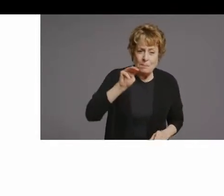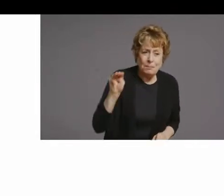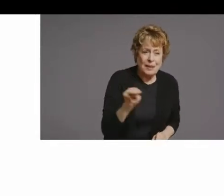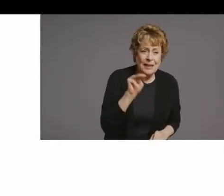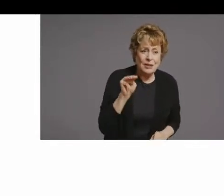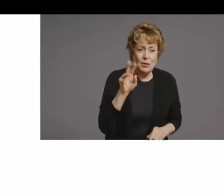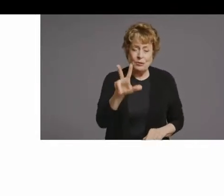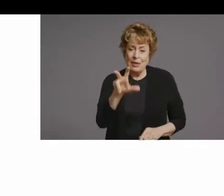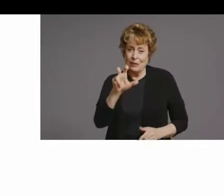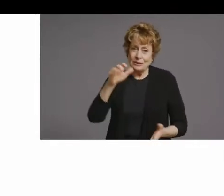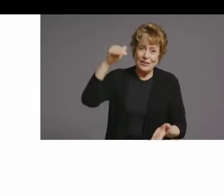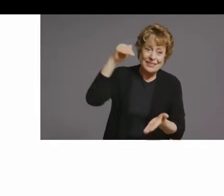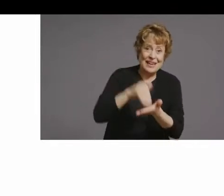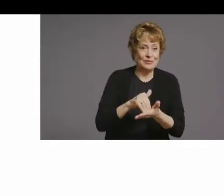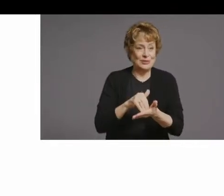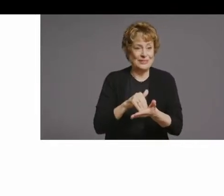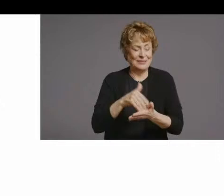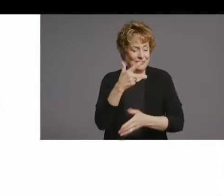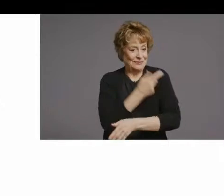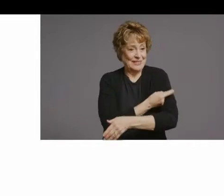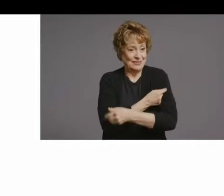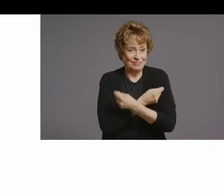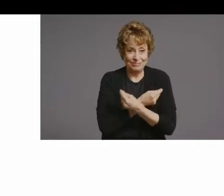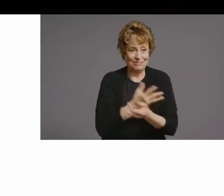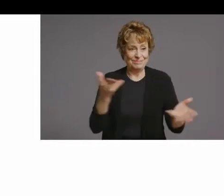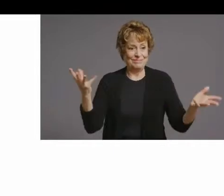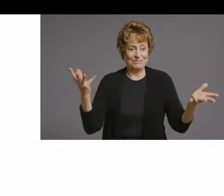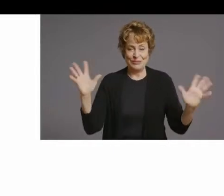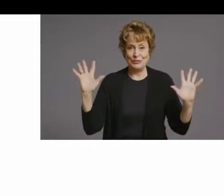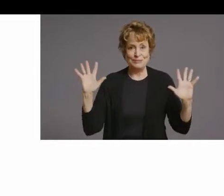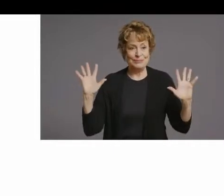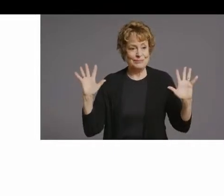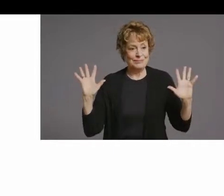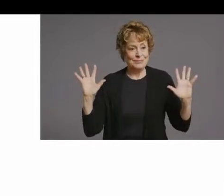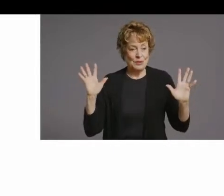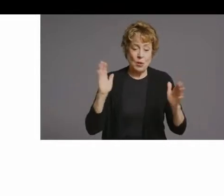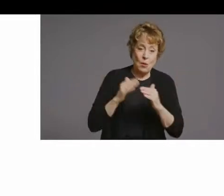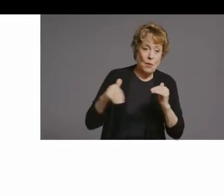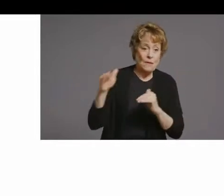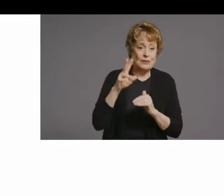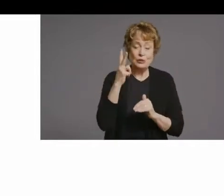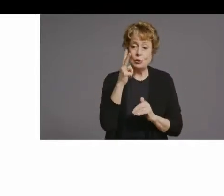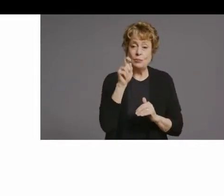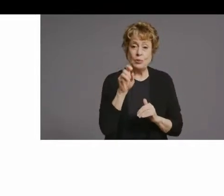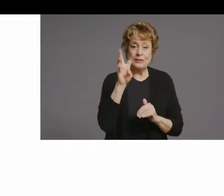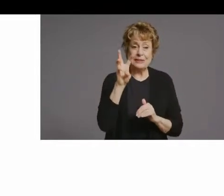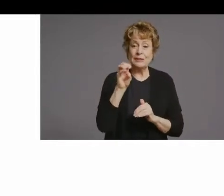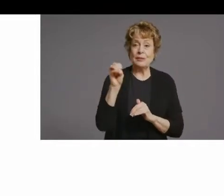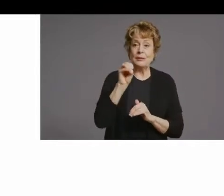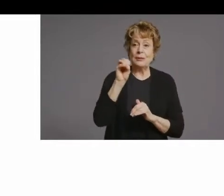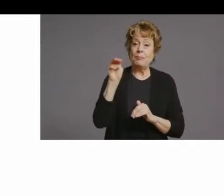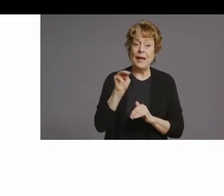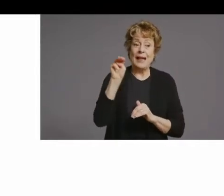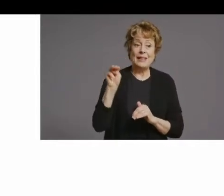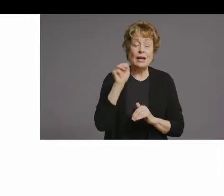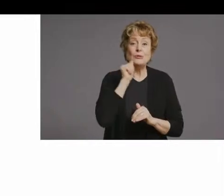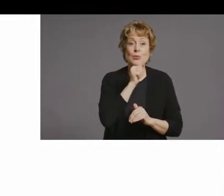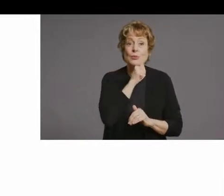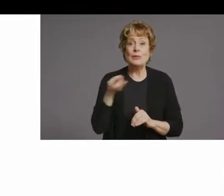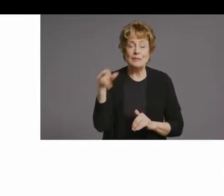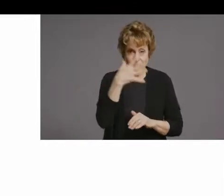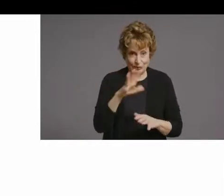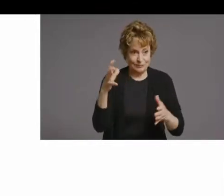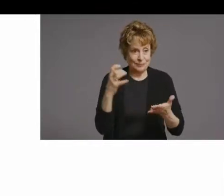4,300,000 administered. We've had over 2.6 million Arizonans who have received at least one dose,